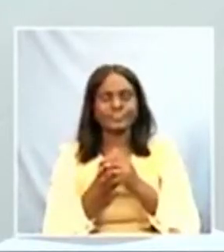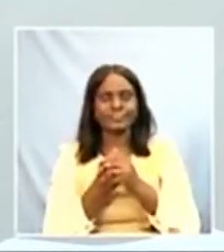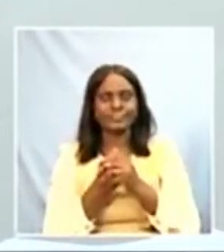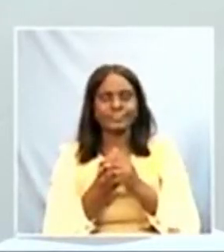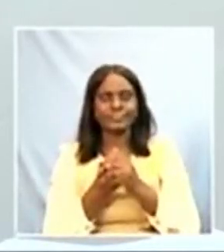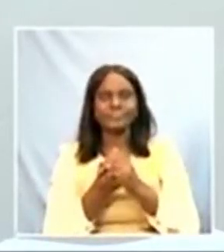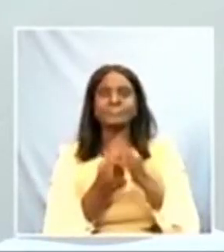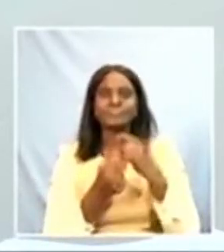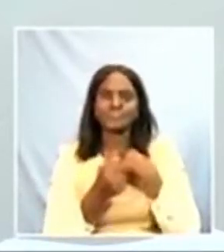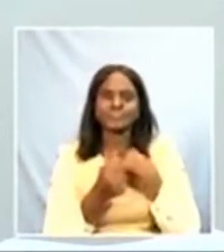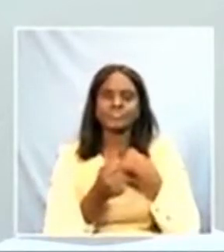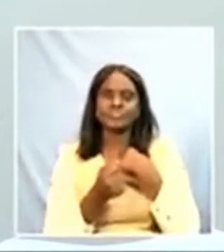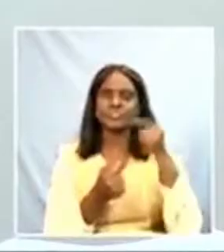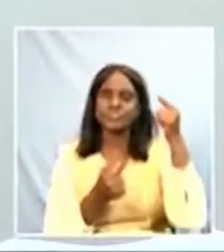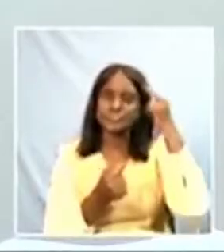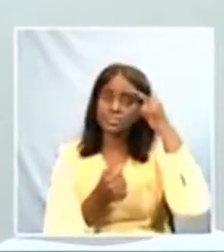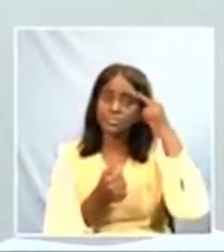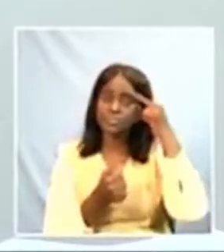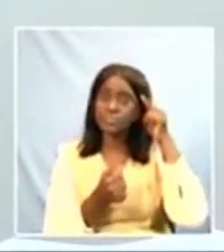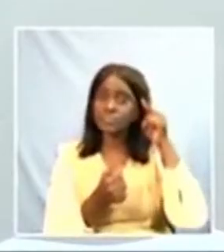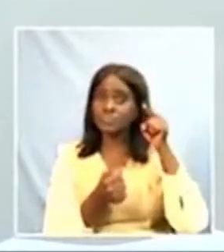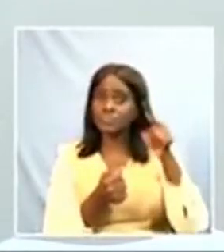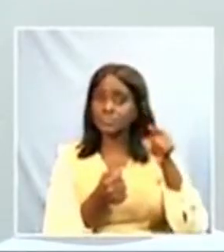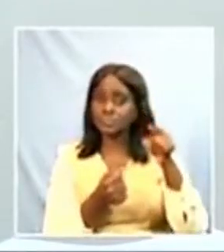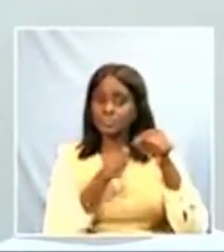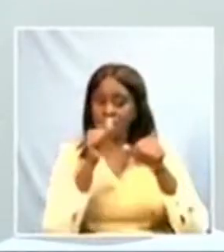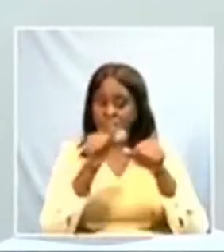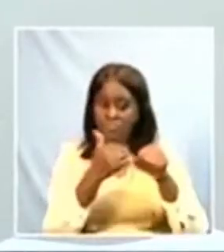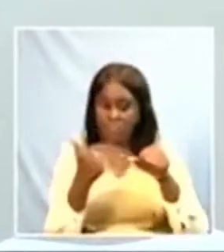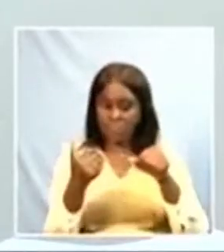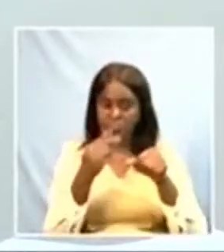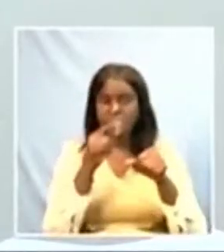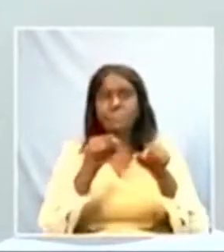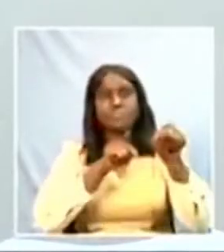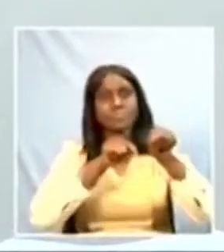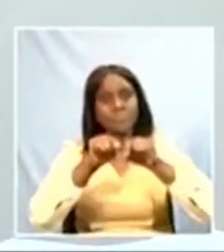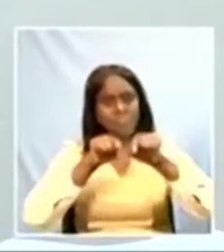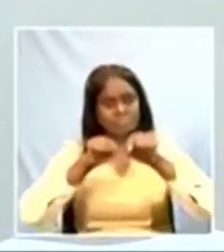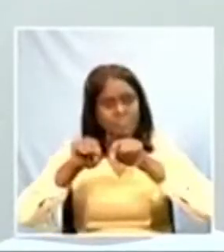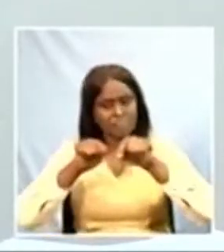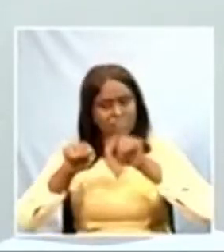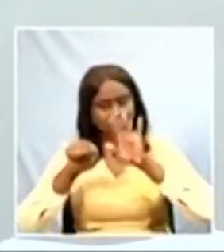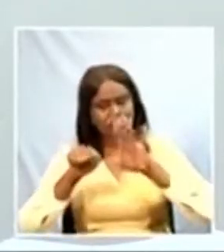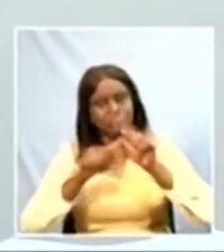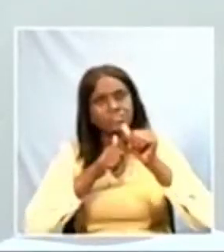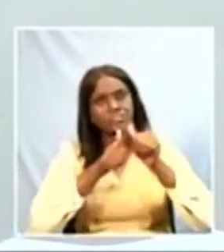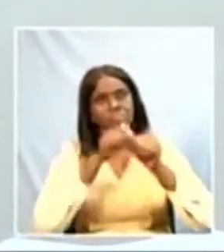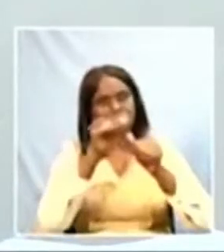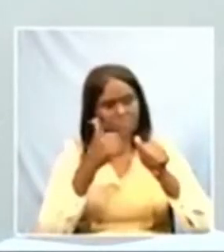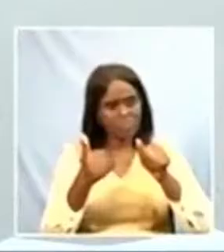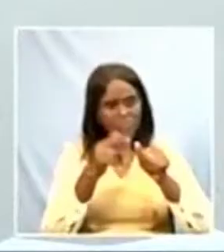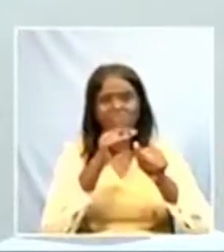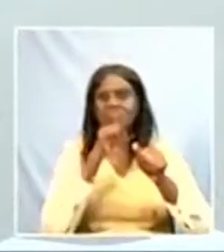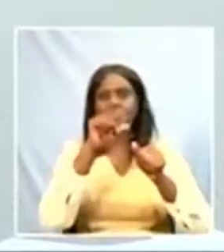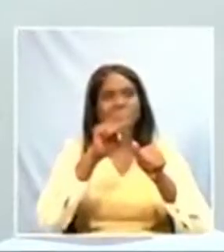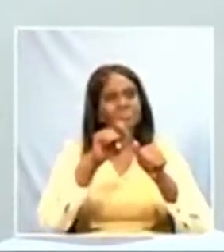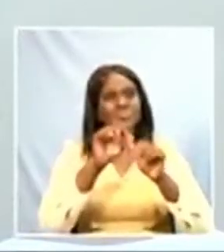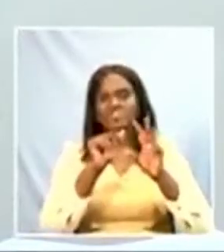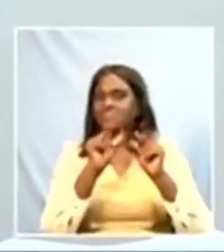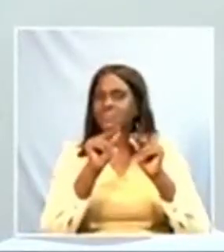I said in government, everything is regulated. You follow everything. You don't